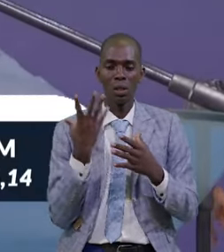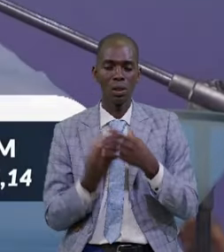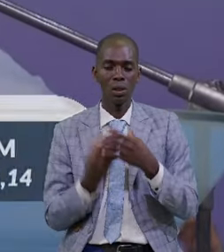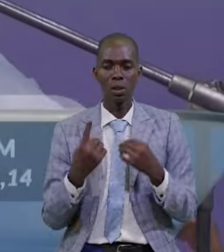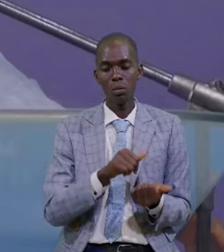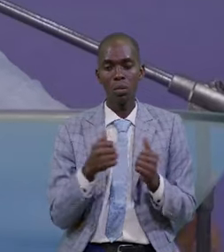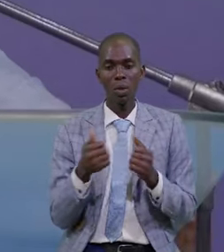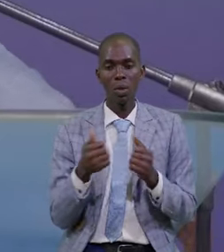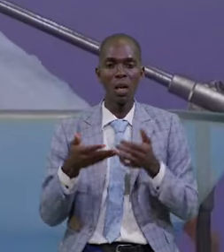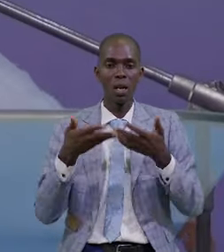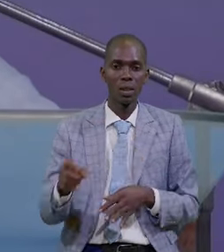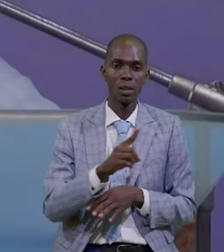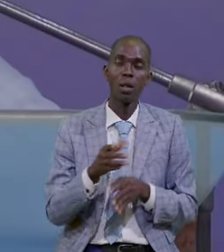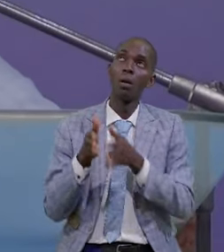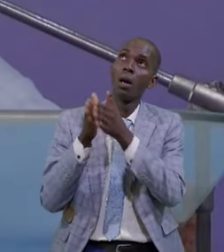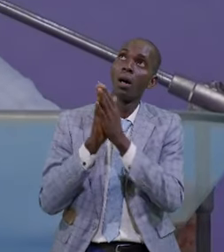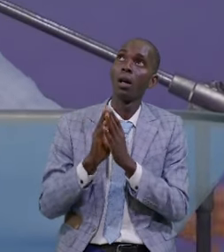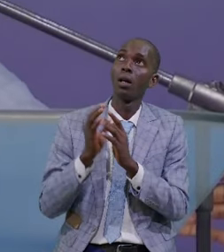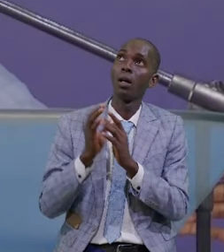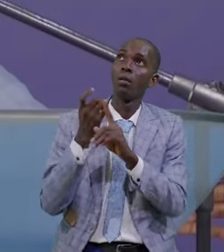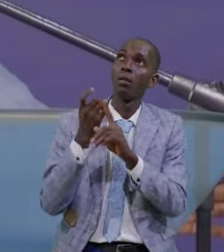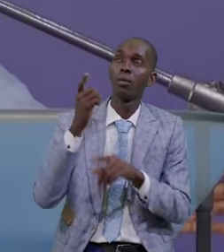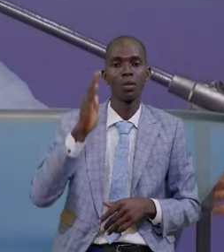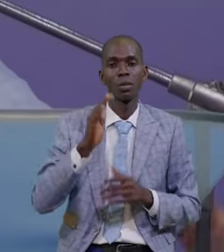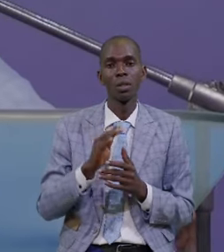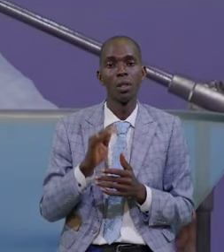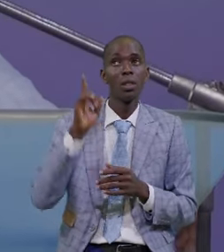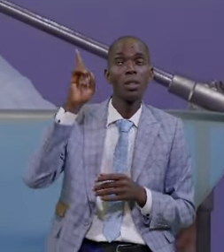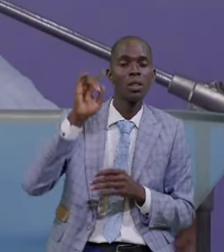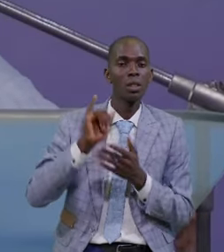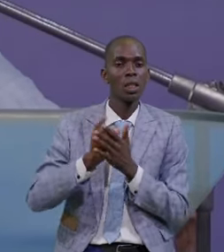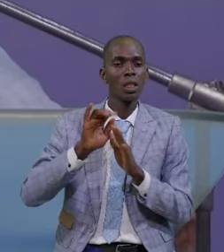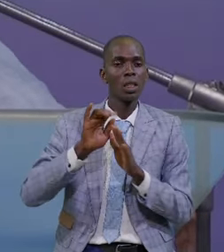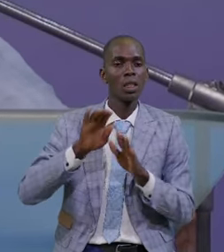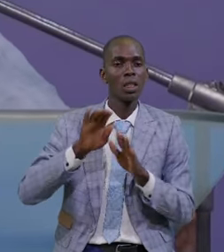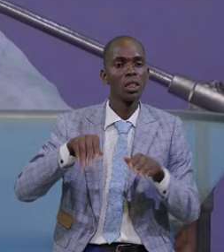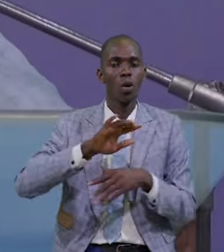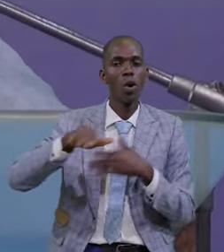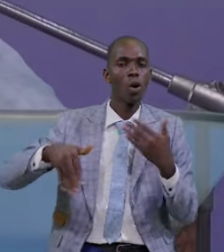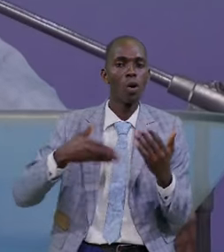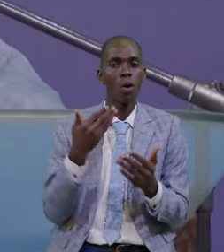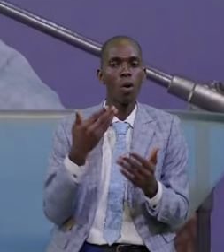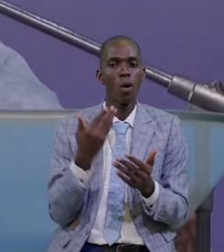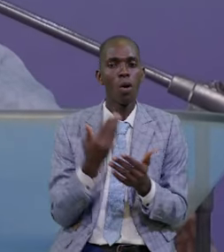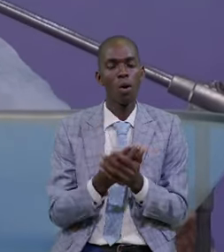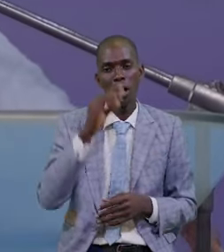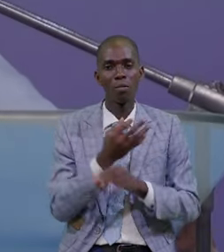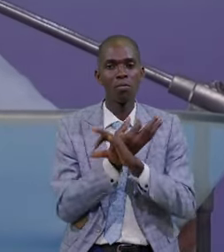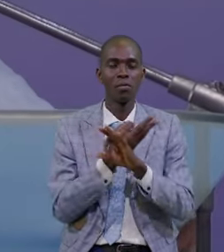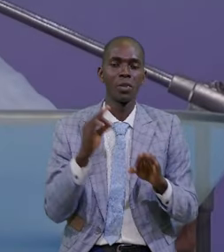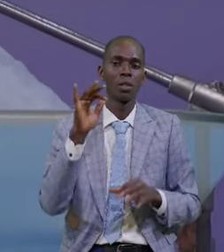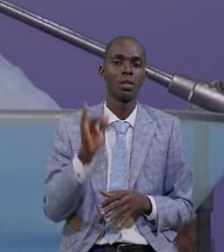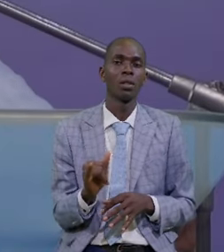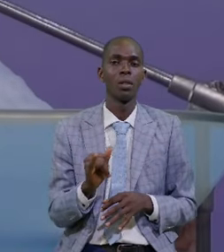him ask of God that giveth to all men liberally